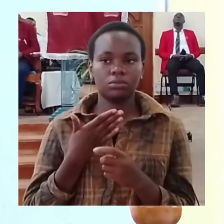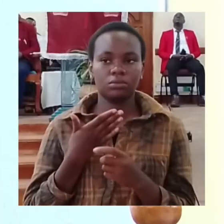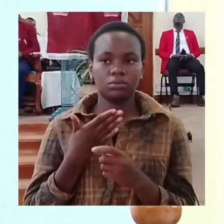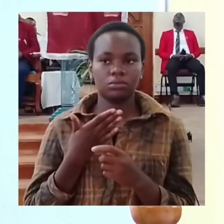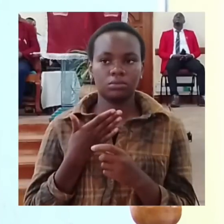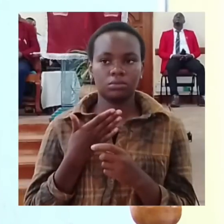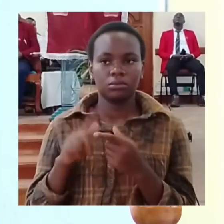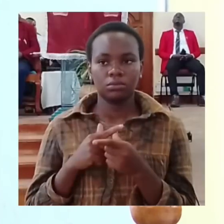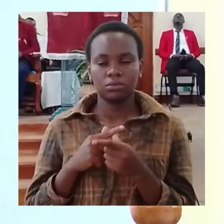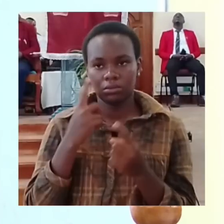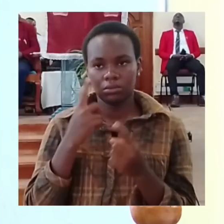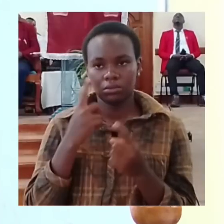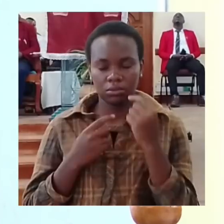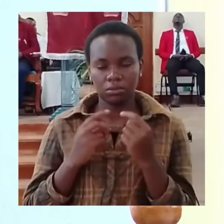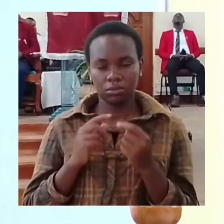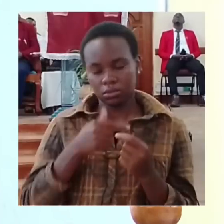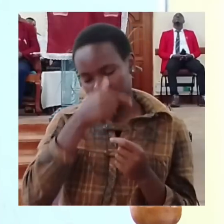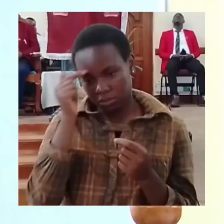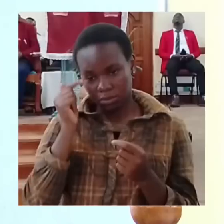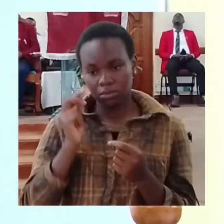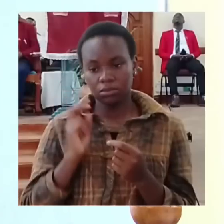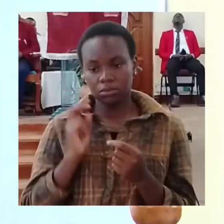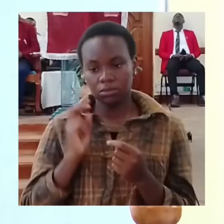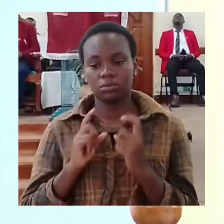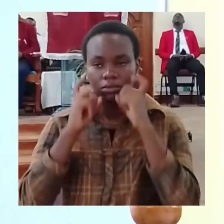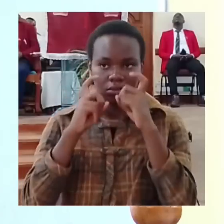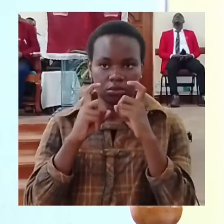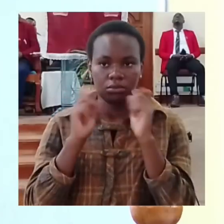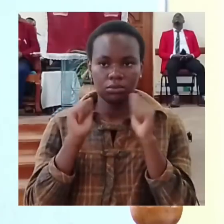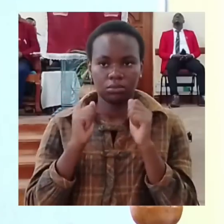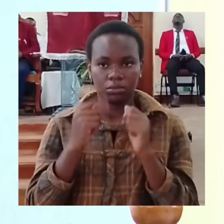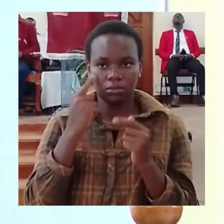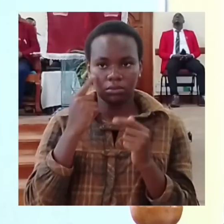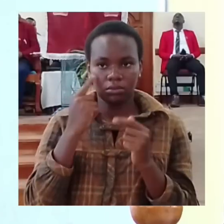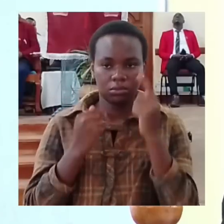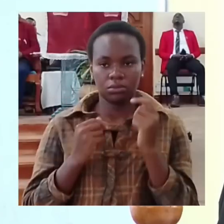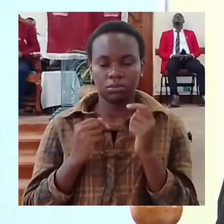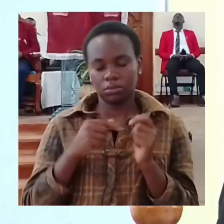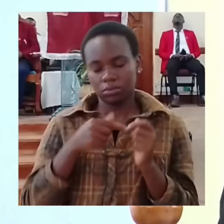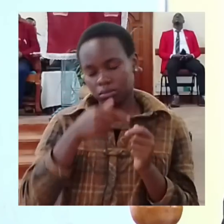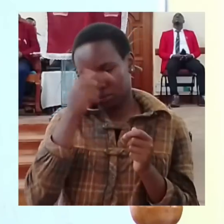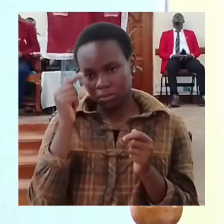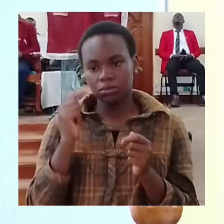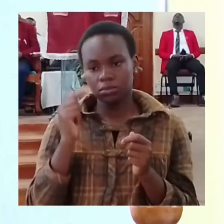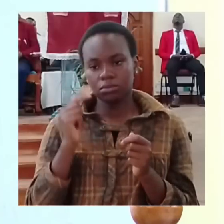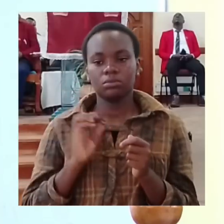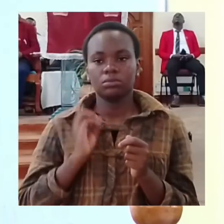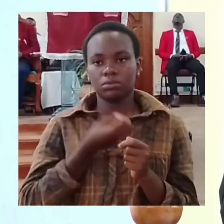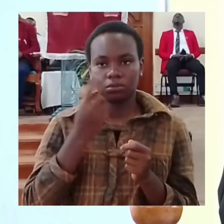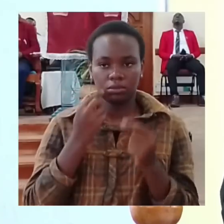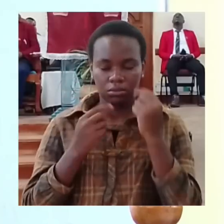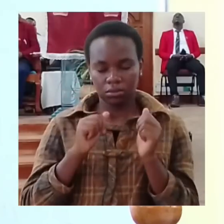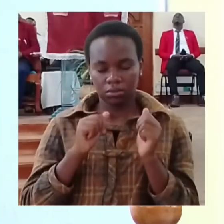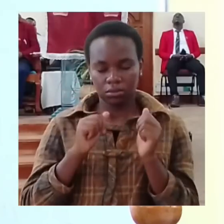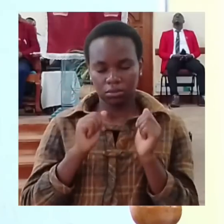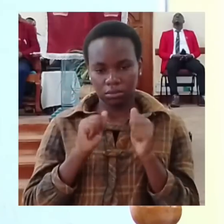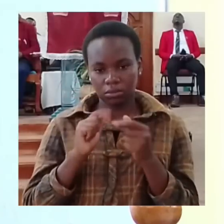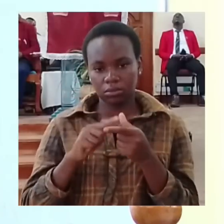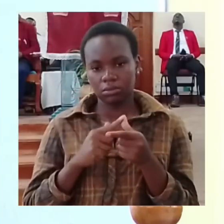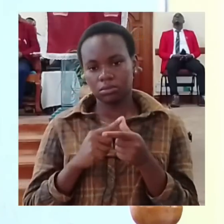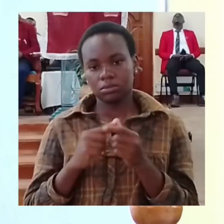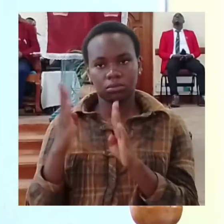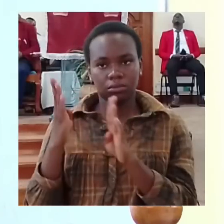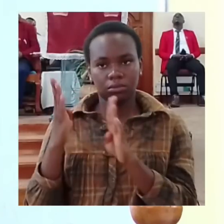Do we cry because of our sins? Do we cry because of our sins? We hide them, we bury